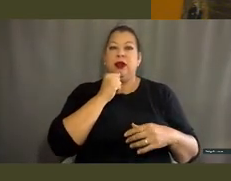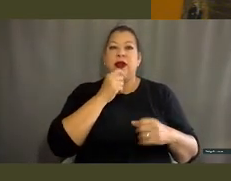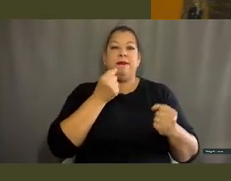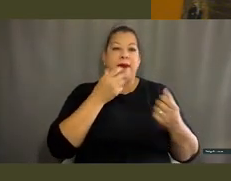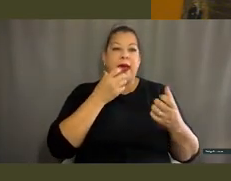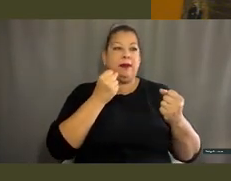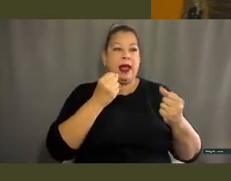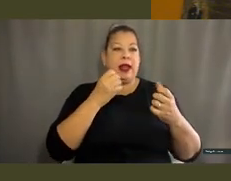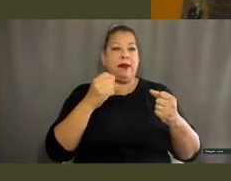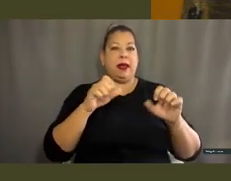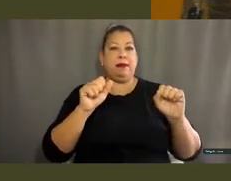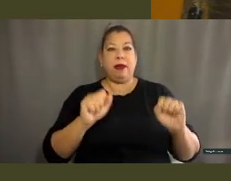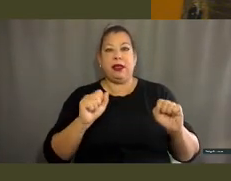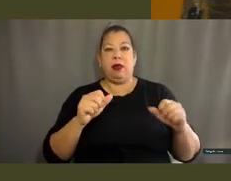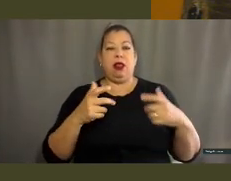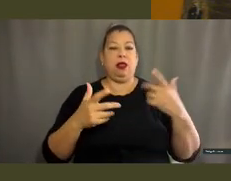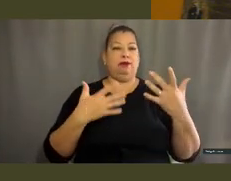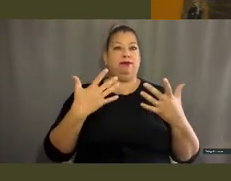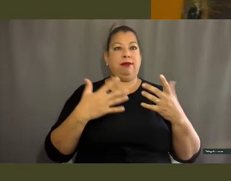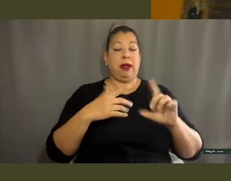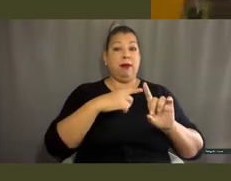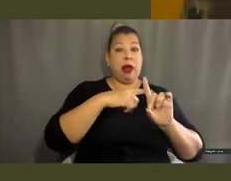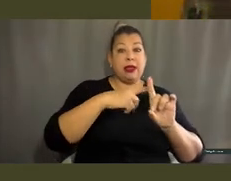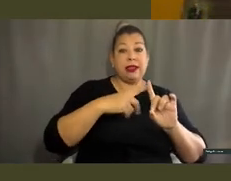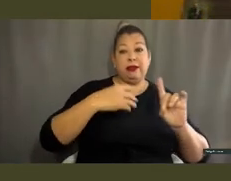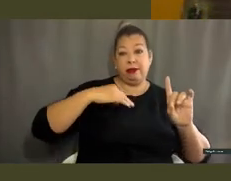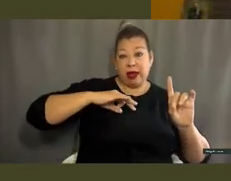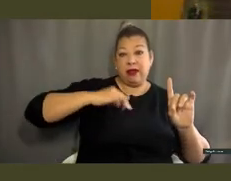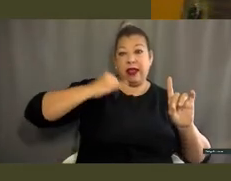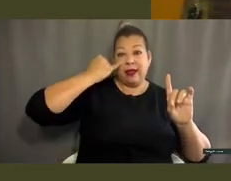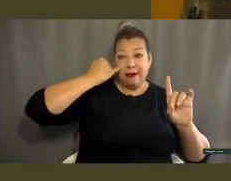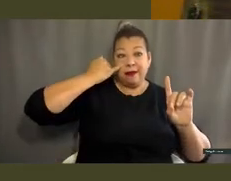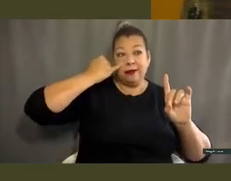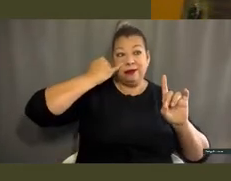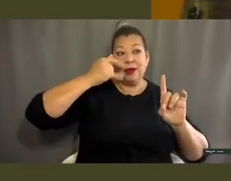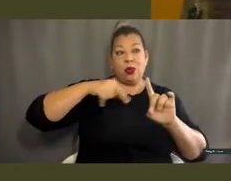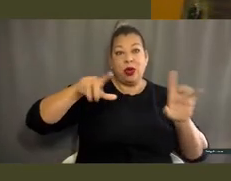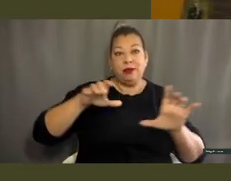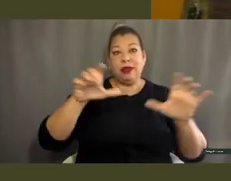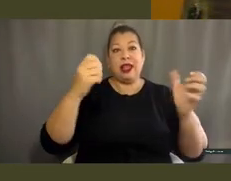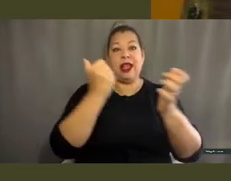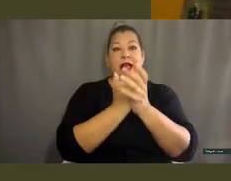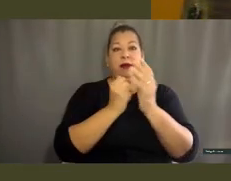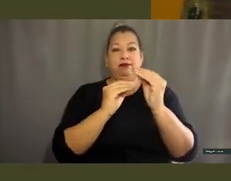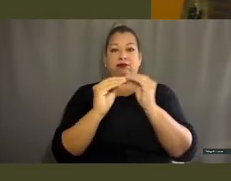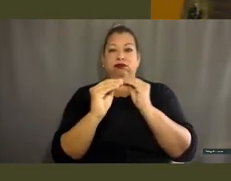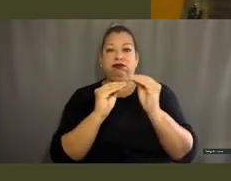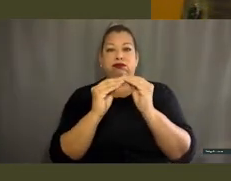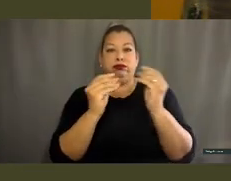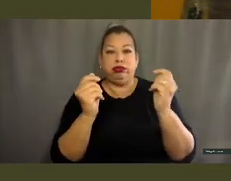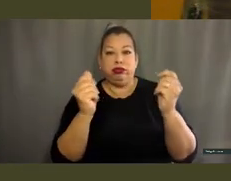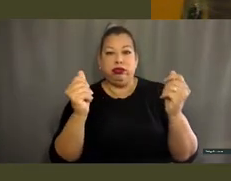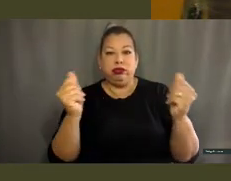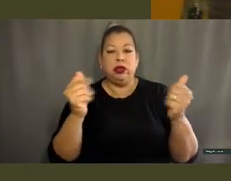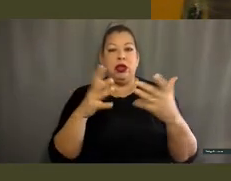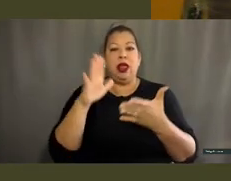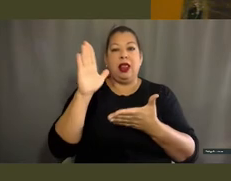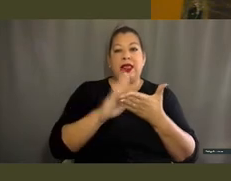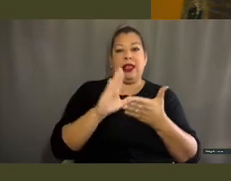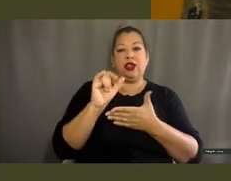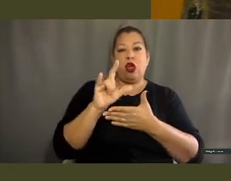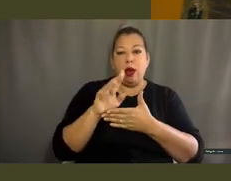say, positive benefits that we can actually use to help mitigate, as you say, store carbon, things like that, and produce